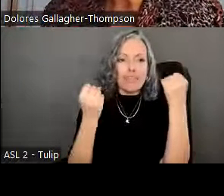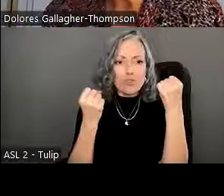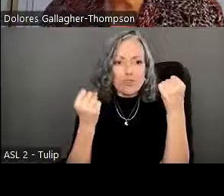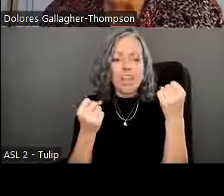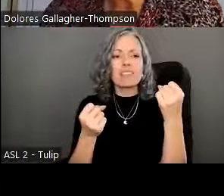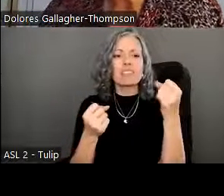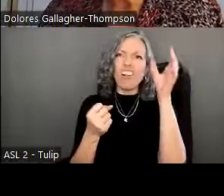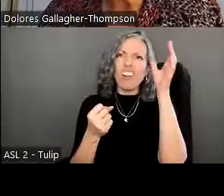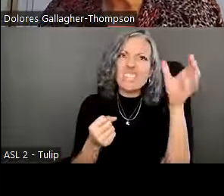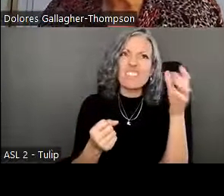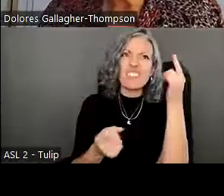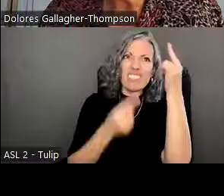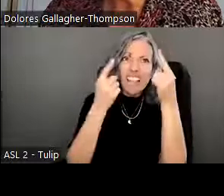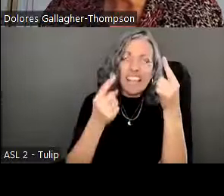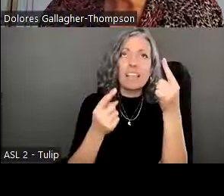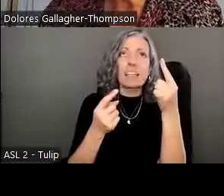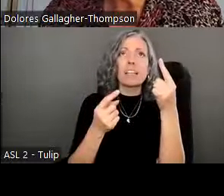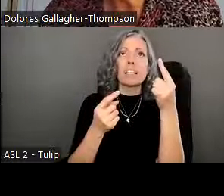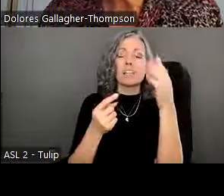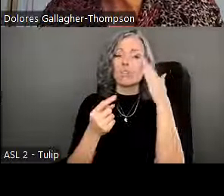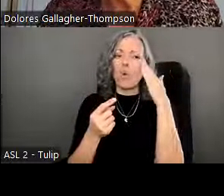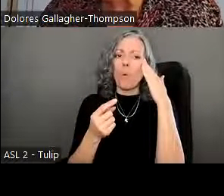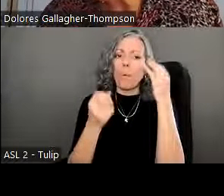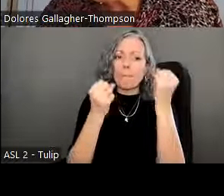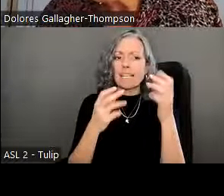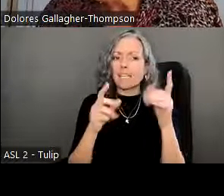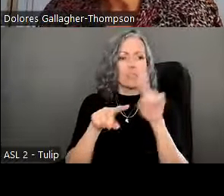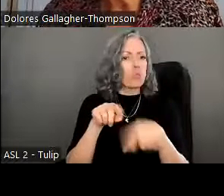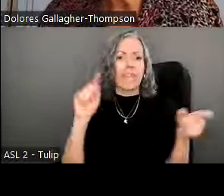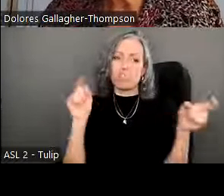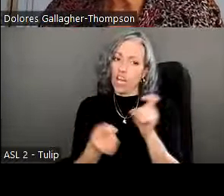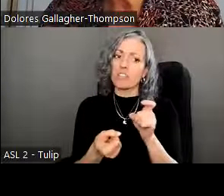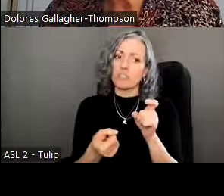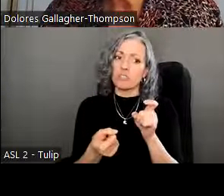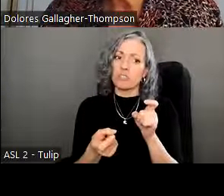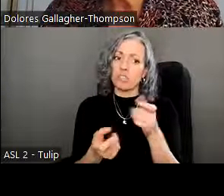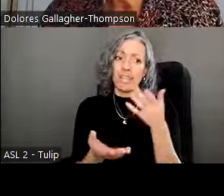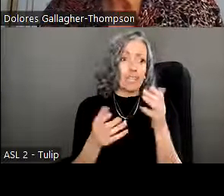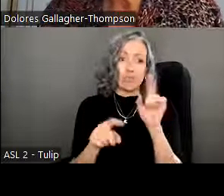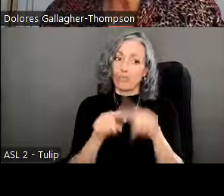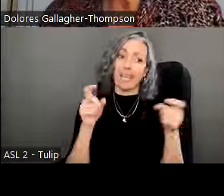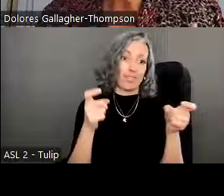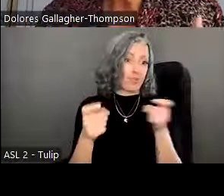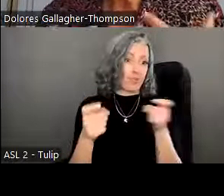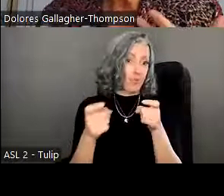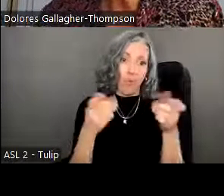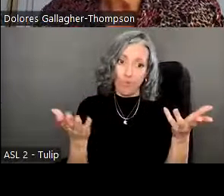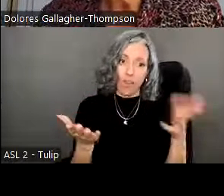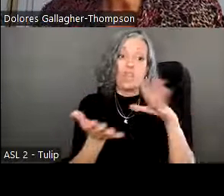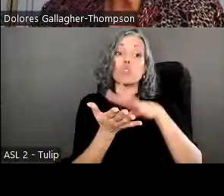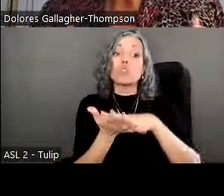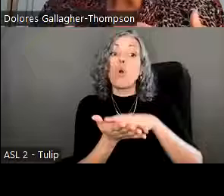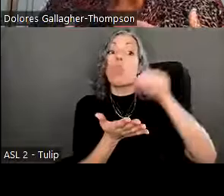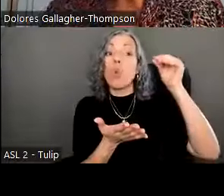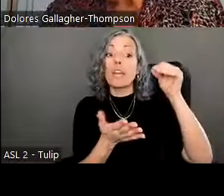reframing, that there are many things in dementia caregiving that you cannot change and that you cannot control. So learning to